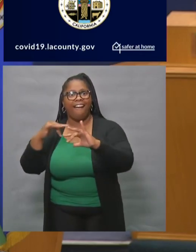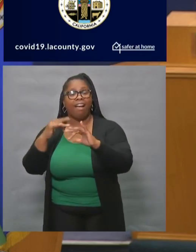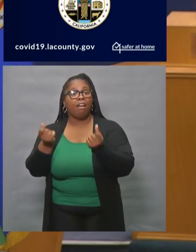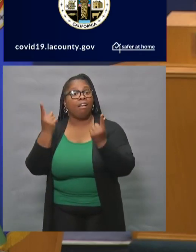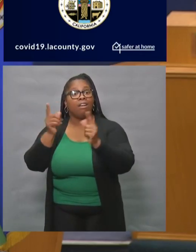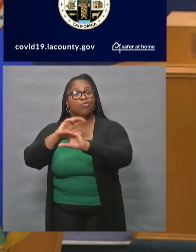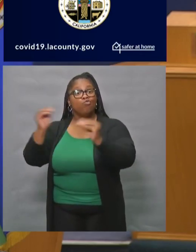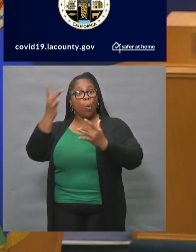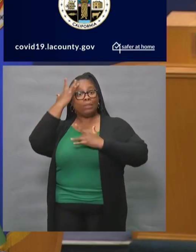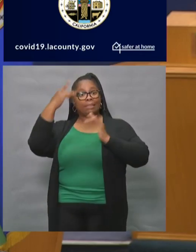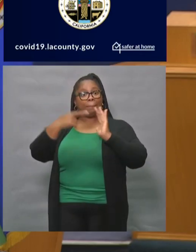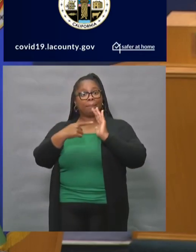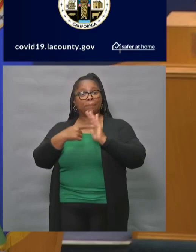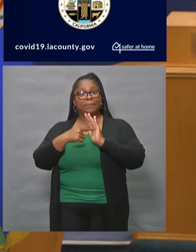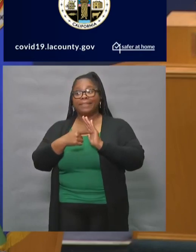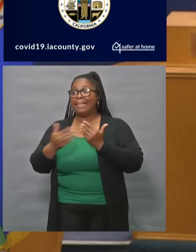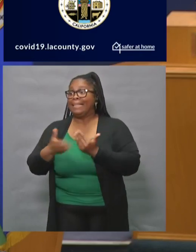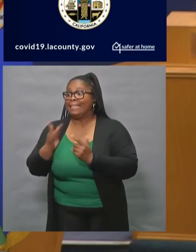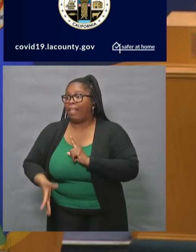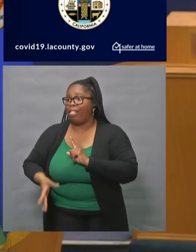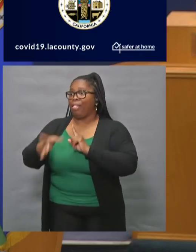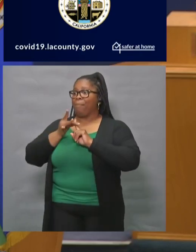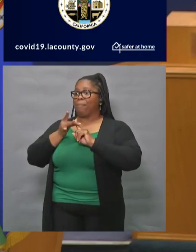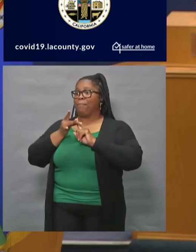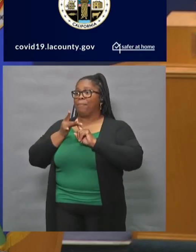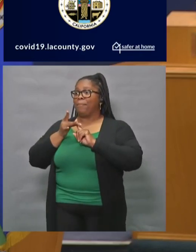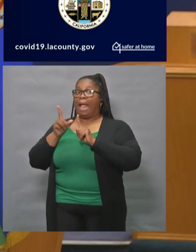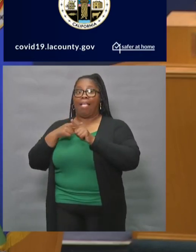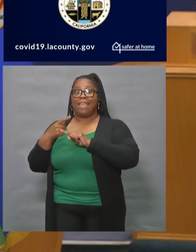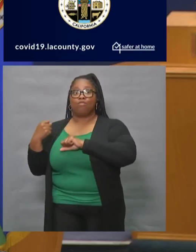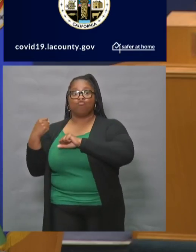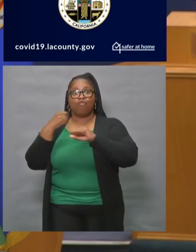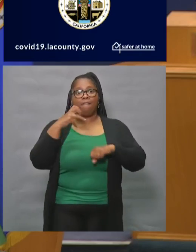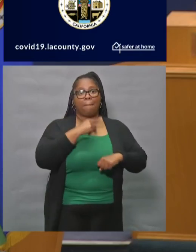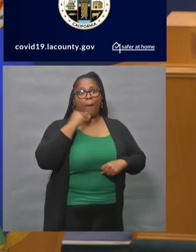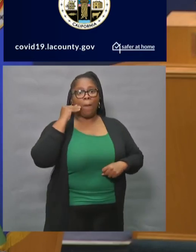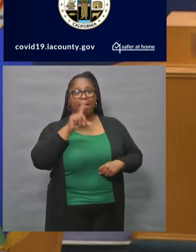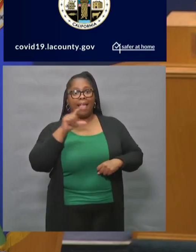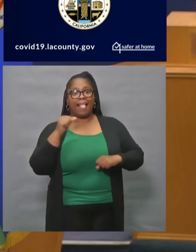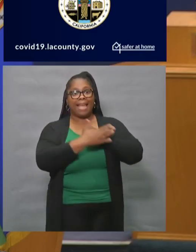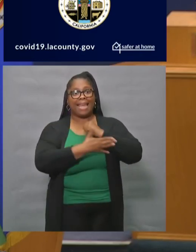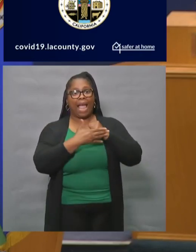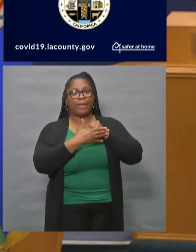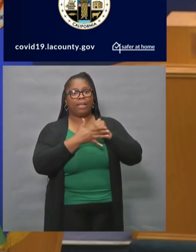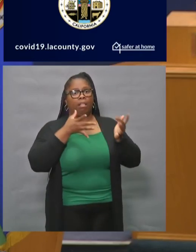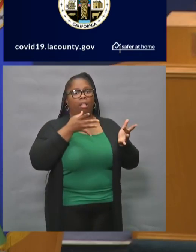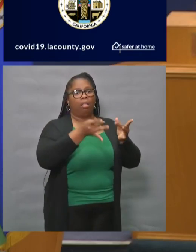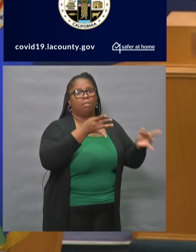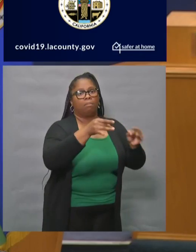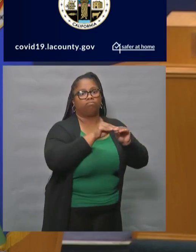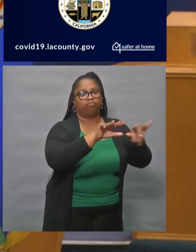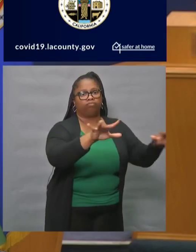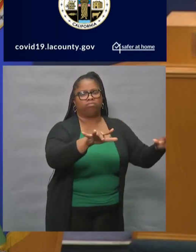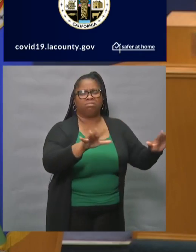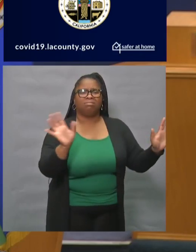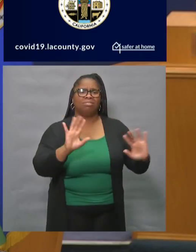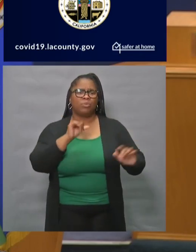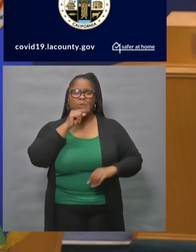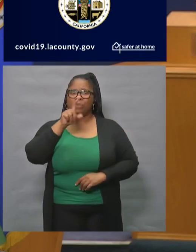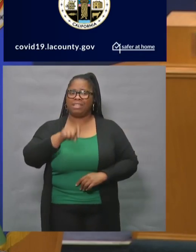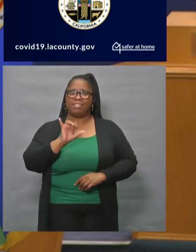you will bring that infection back to LA County. And we absolutely don't need that. Everyone here has worked so hard to keep their distance.